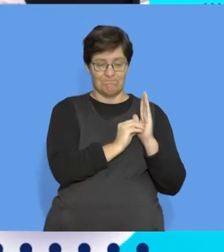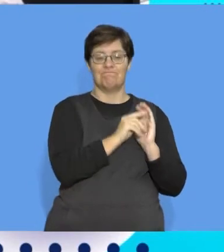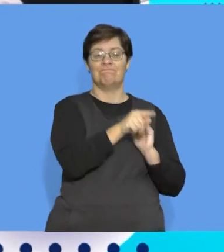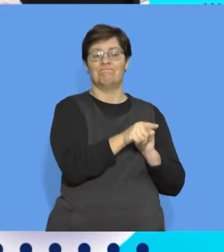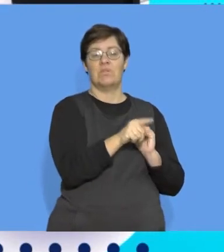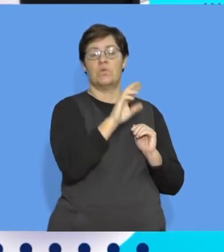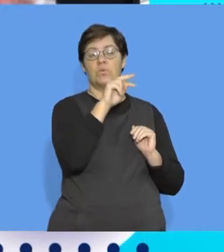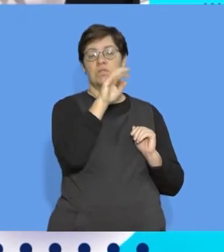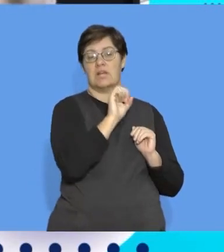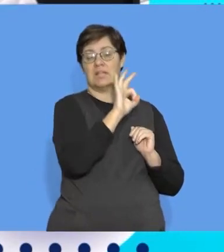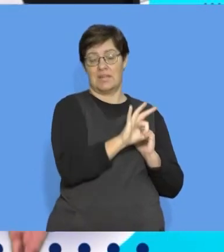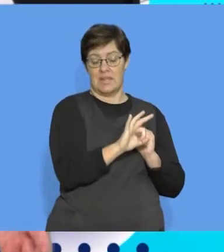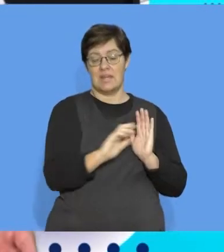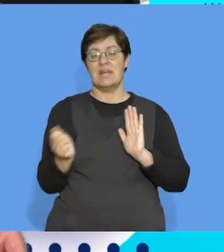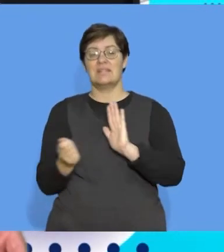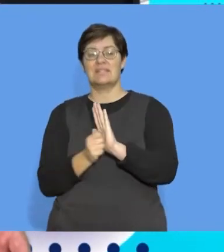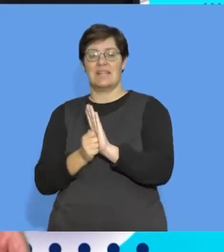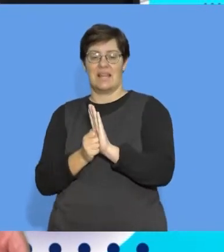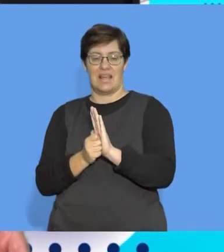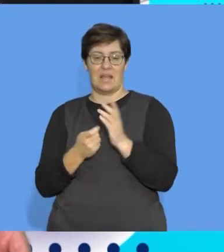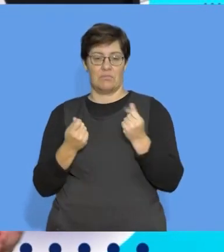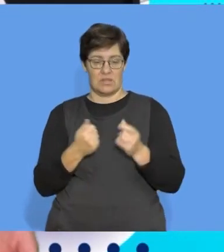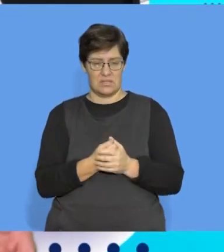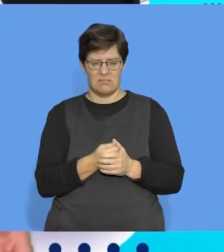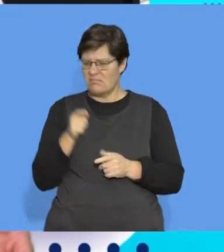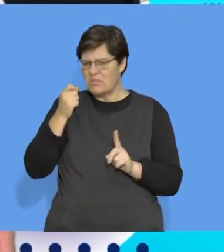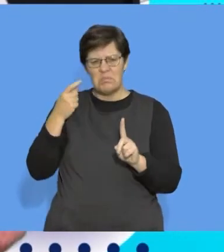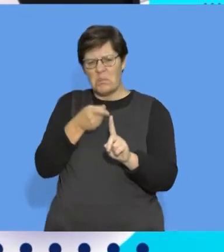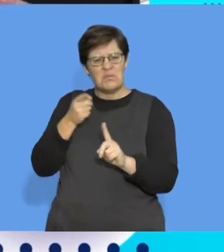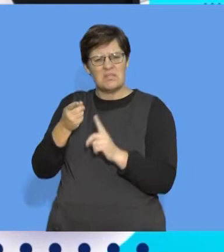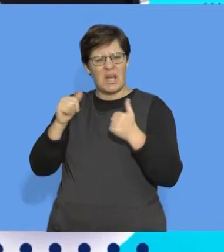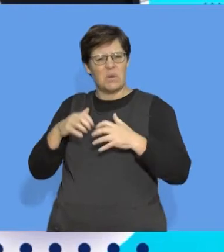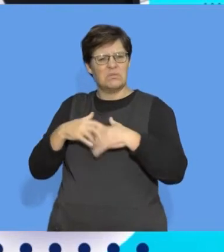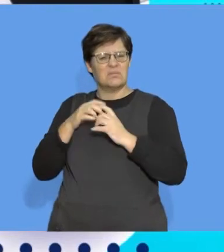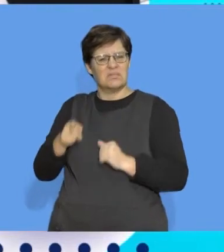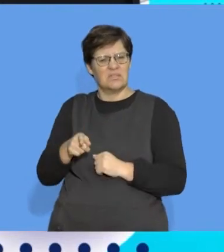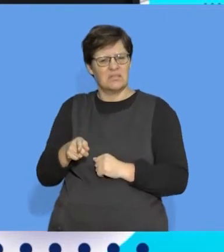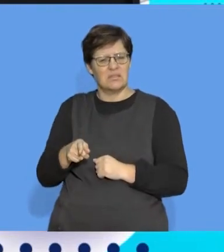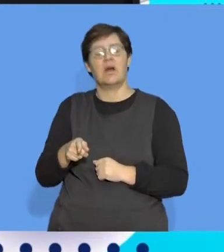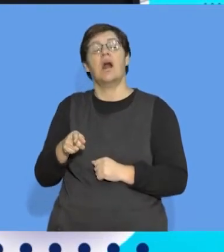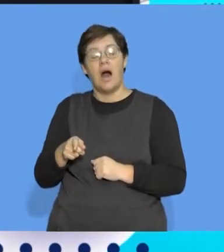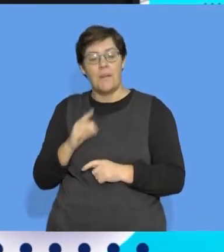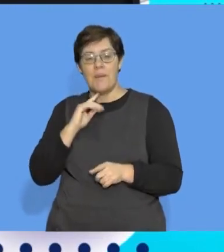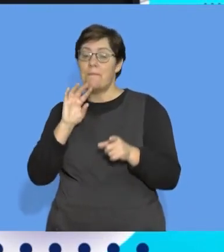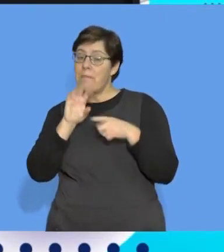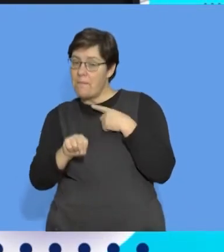then the selling price. What's the purpose of the asset disposal account? Once again, to determine whether we have made a